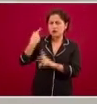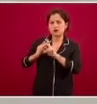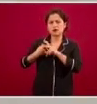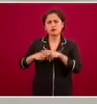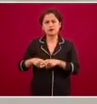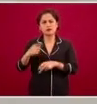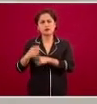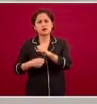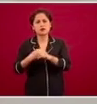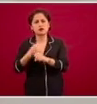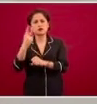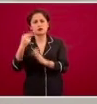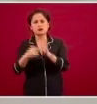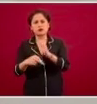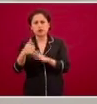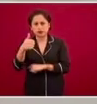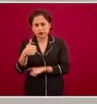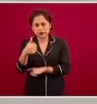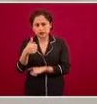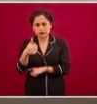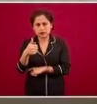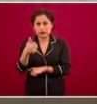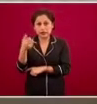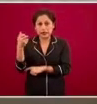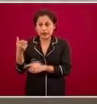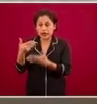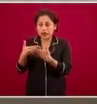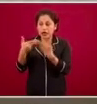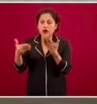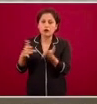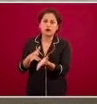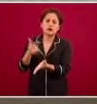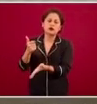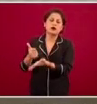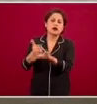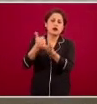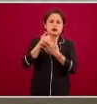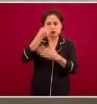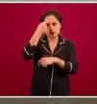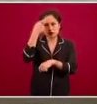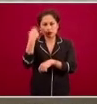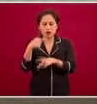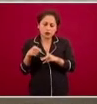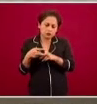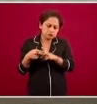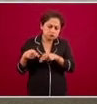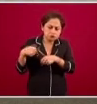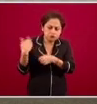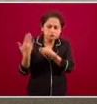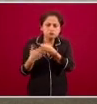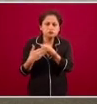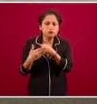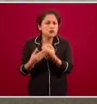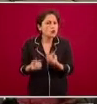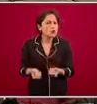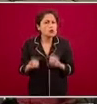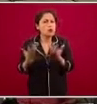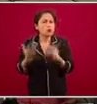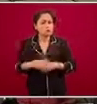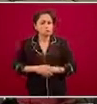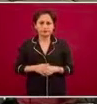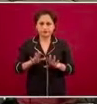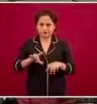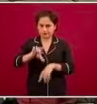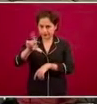to explain the functioning of this model that exists in Mexico since 2009 and how it can